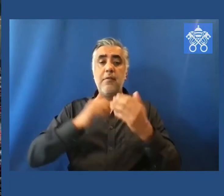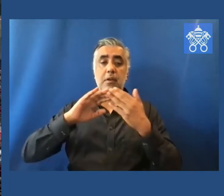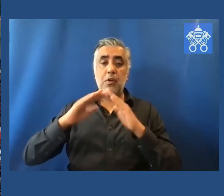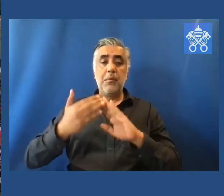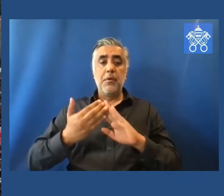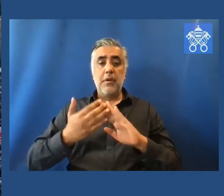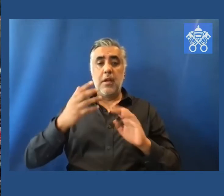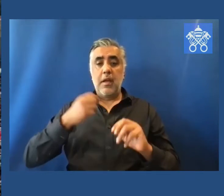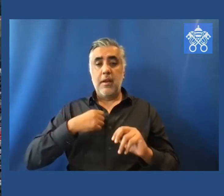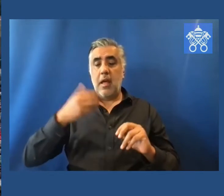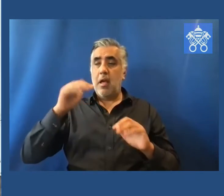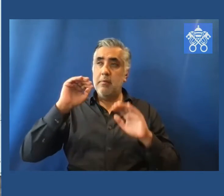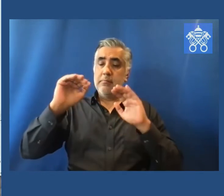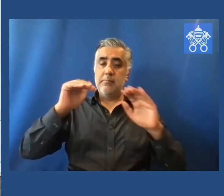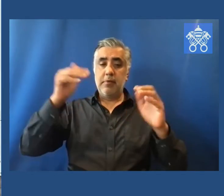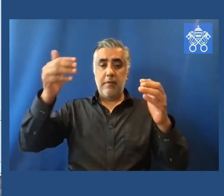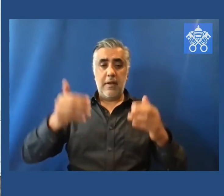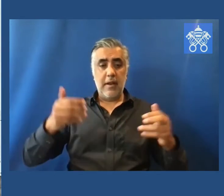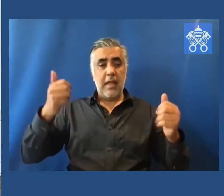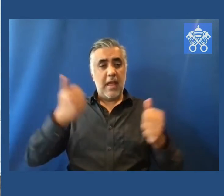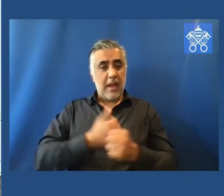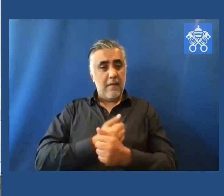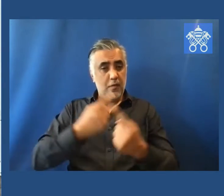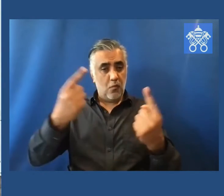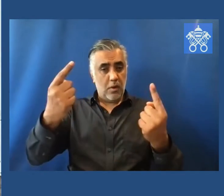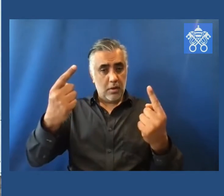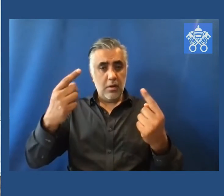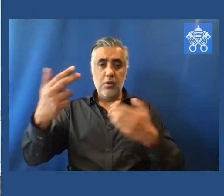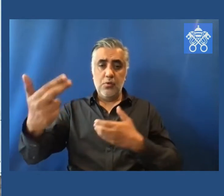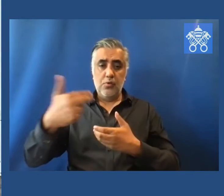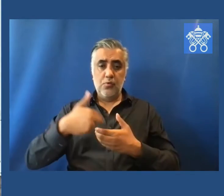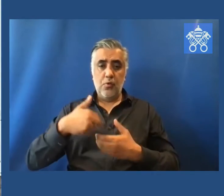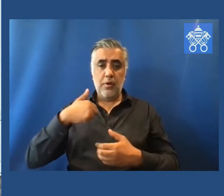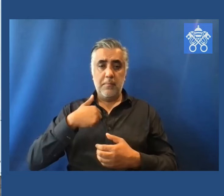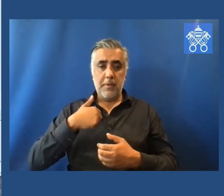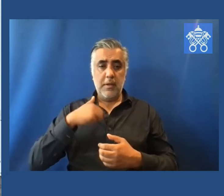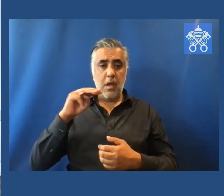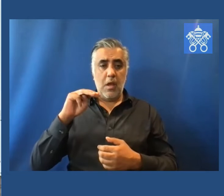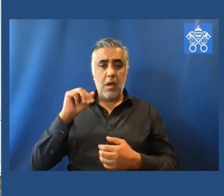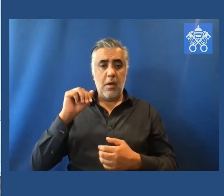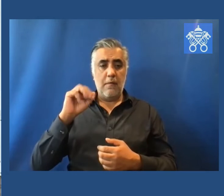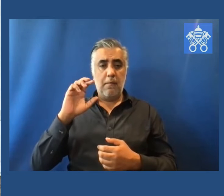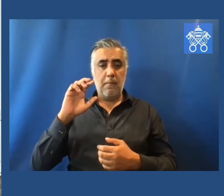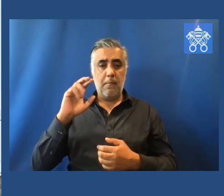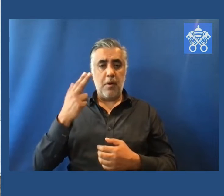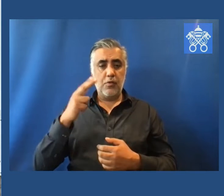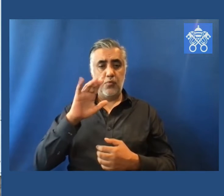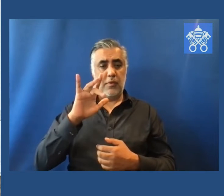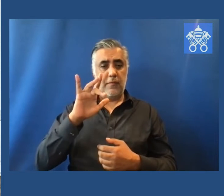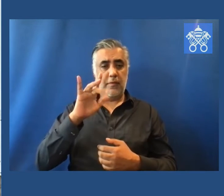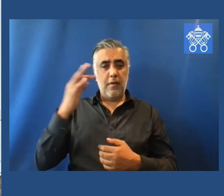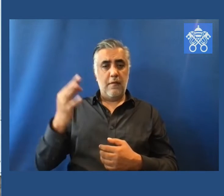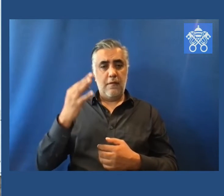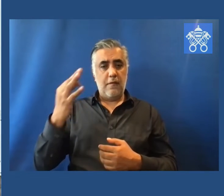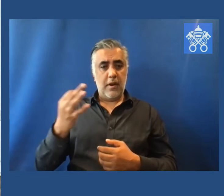I invite every community of every faithful person to join